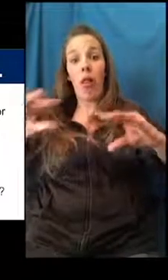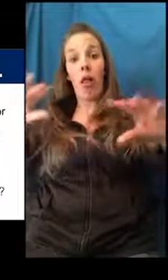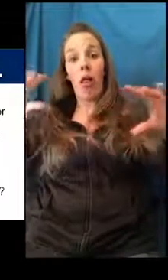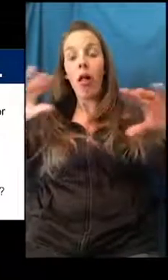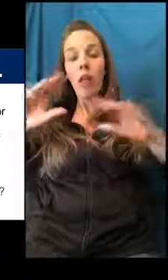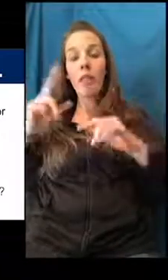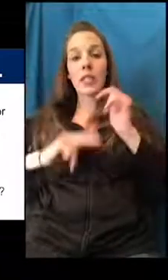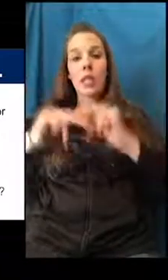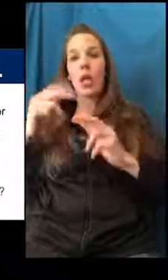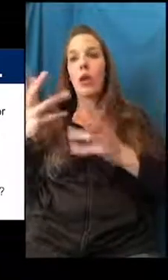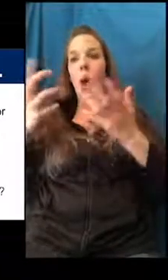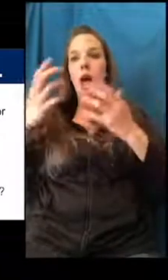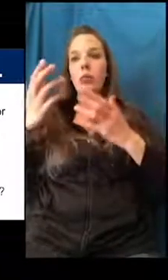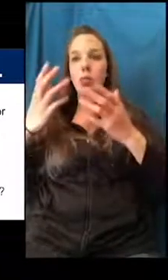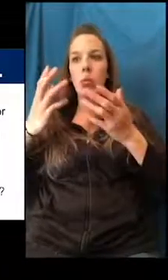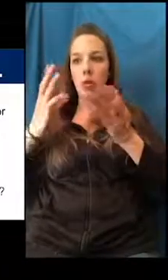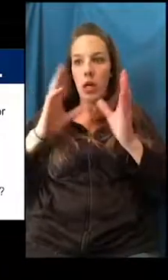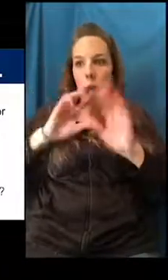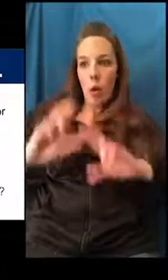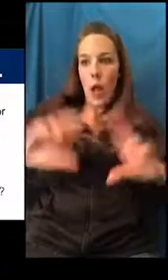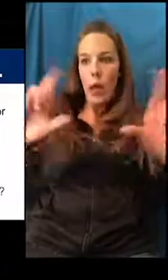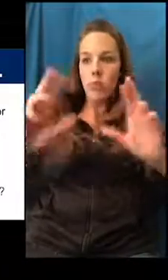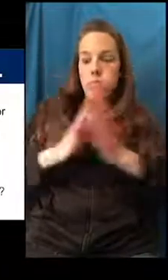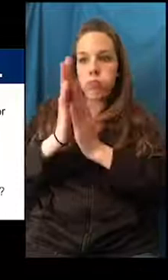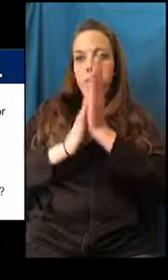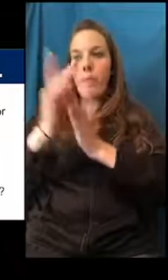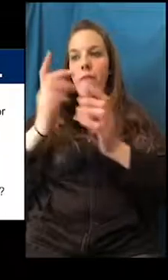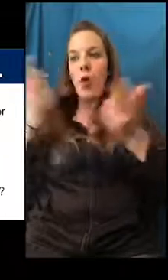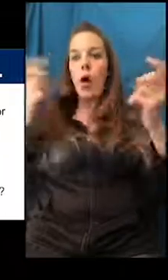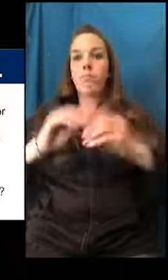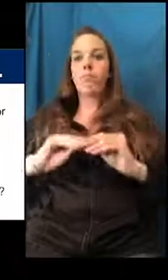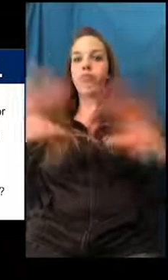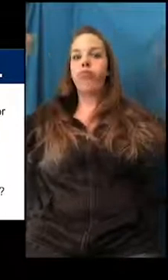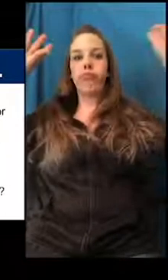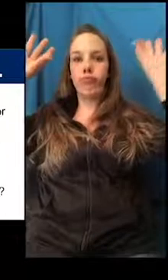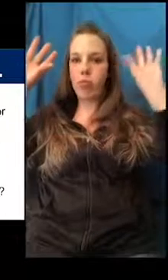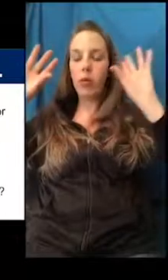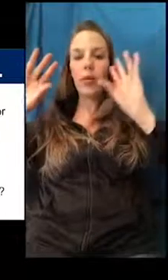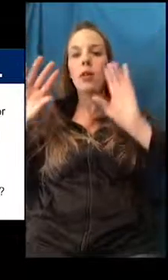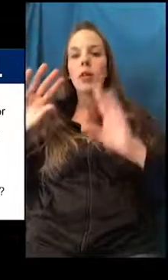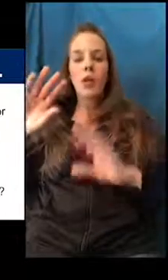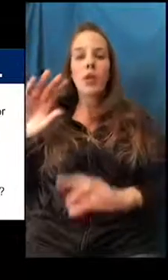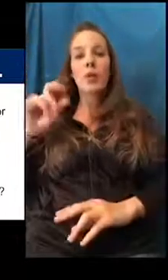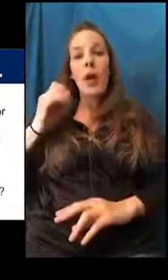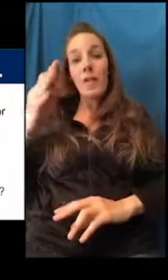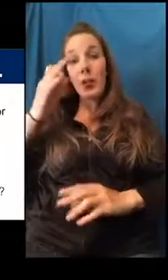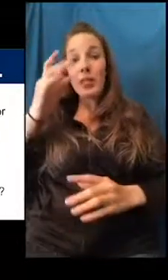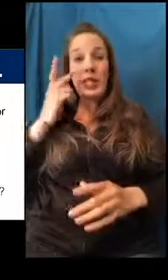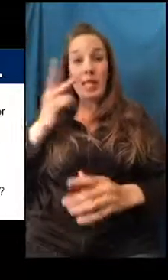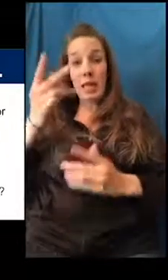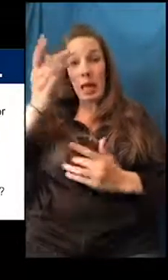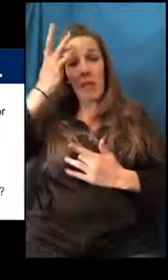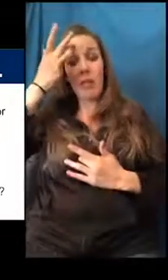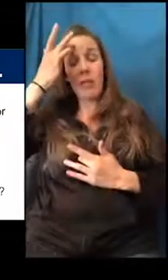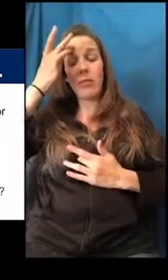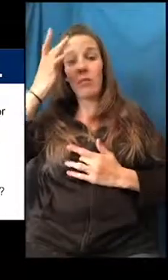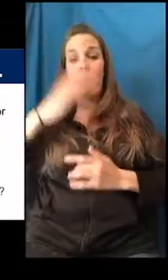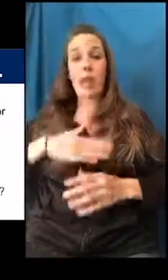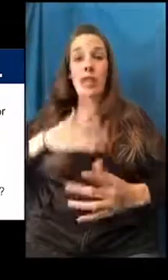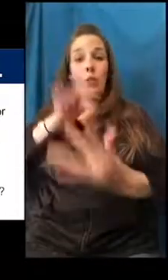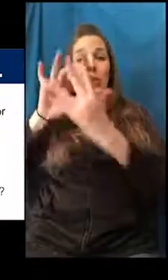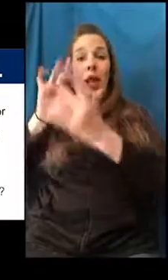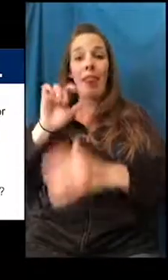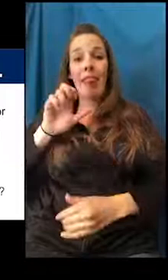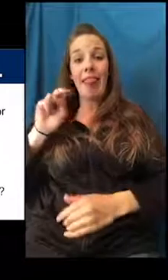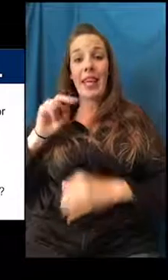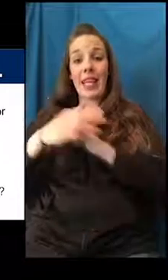it becomes a large issue, which we've seen in the media. So if you start to see any illnesses, please reach out to either the Linn County Public Health